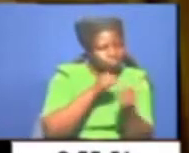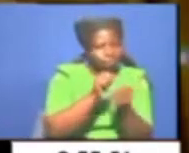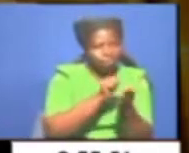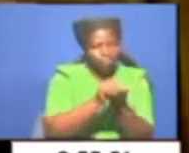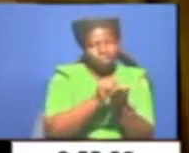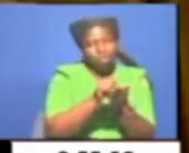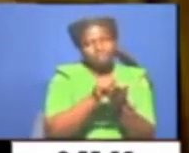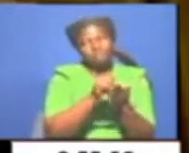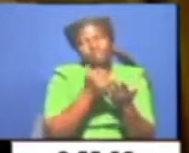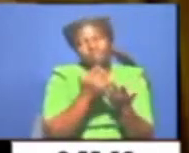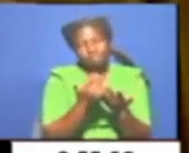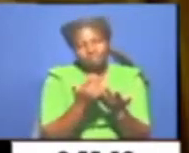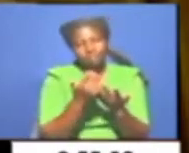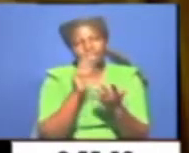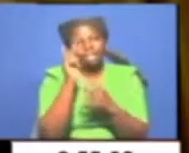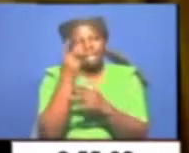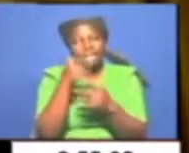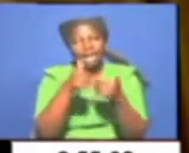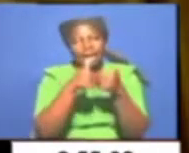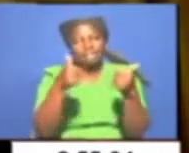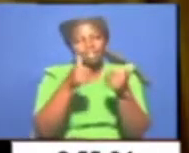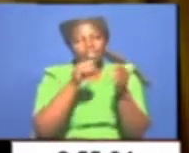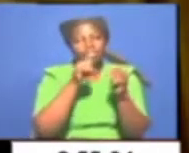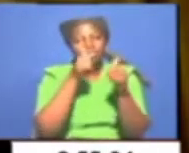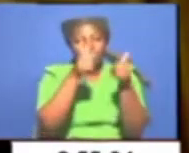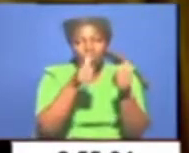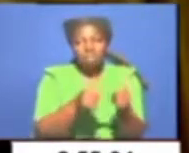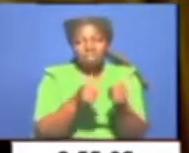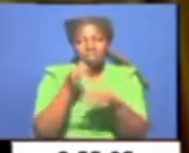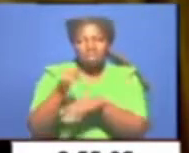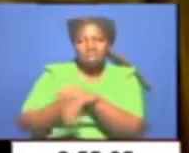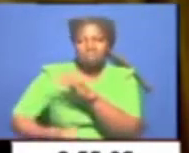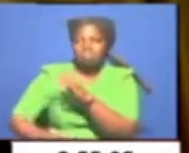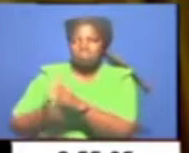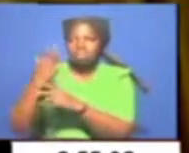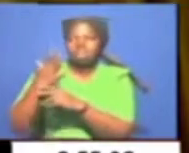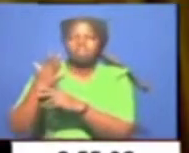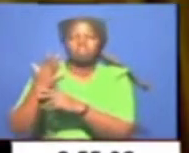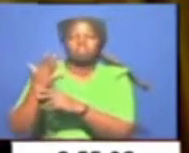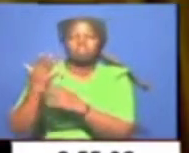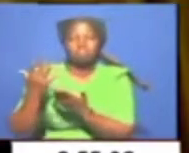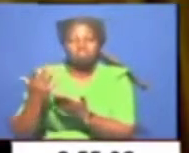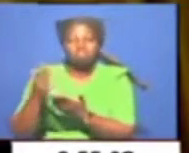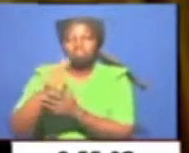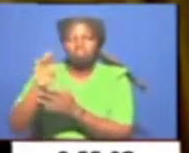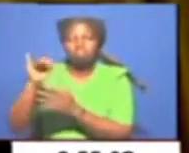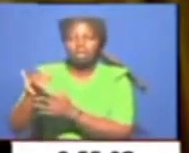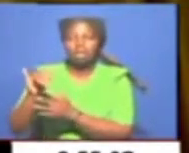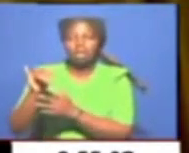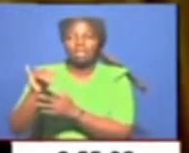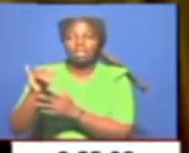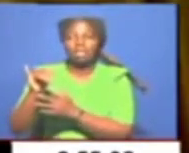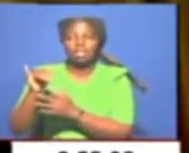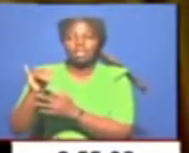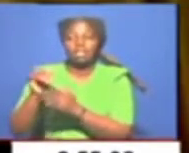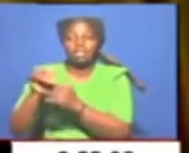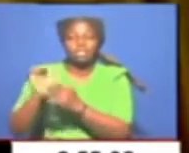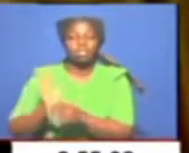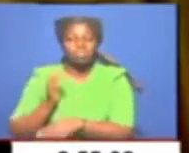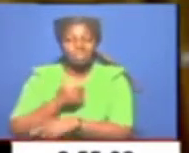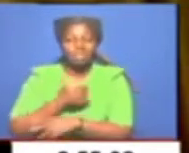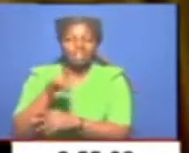the BBI steering committee, he was acting outside the functions of office, because there is